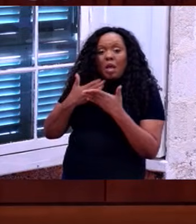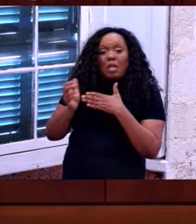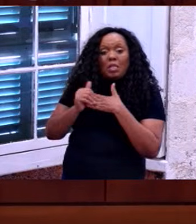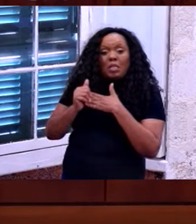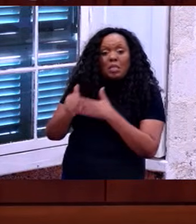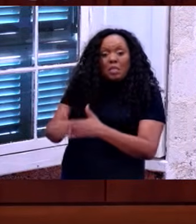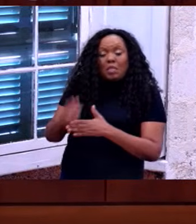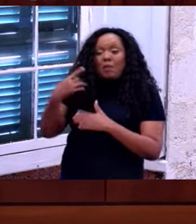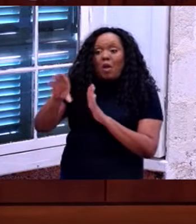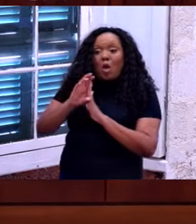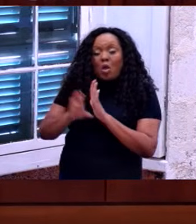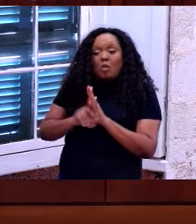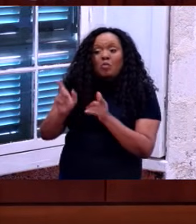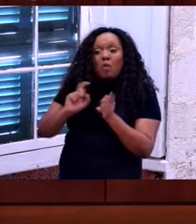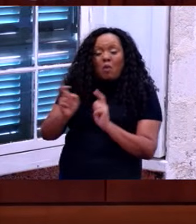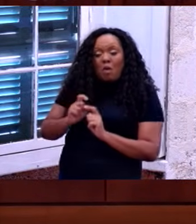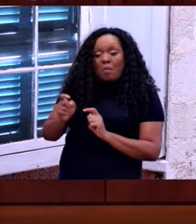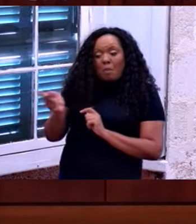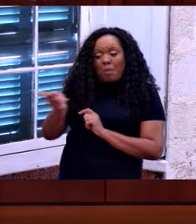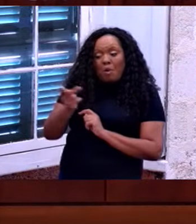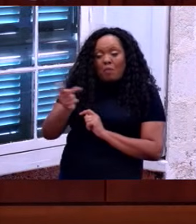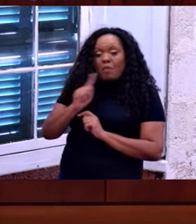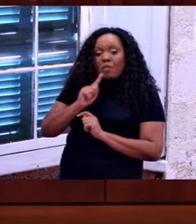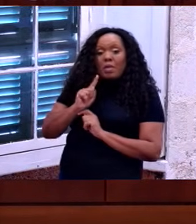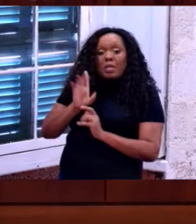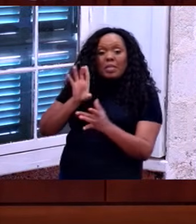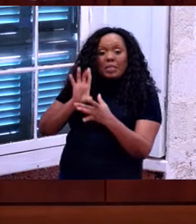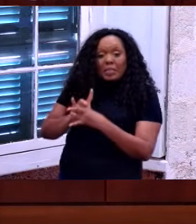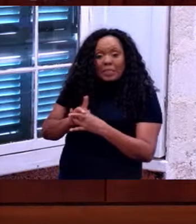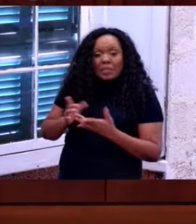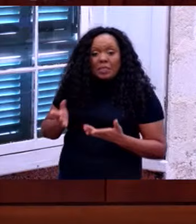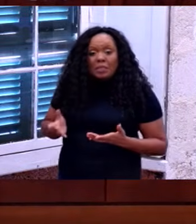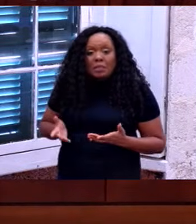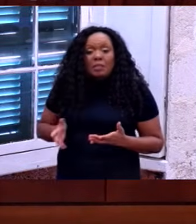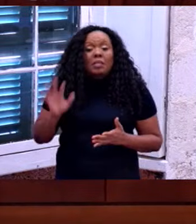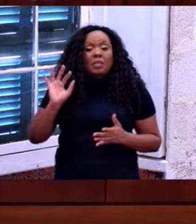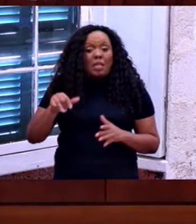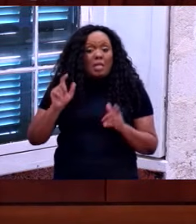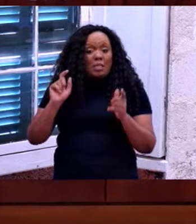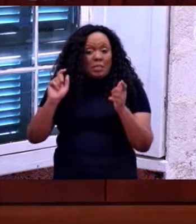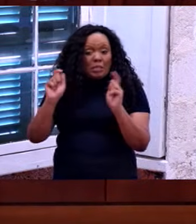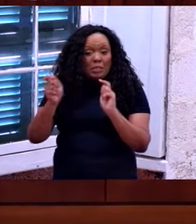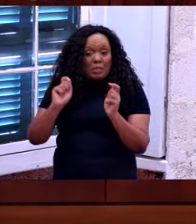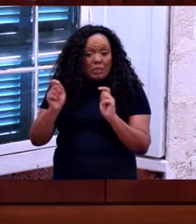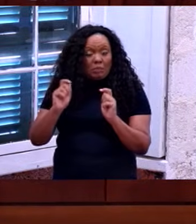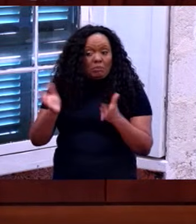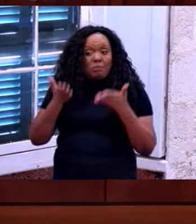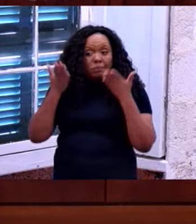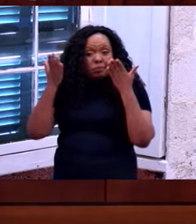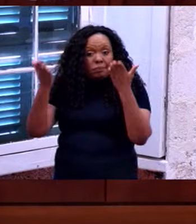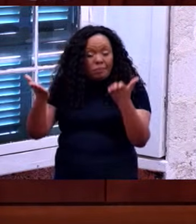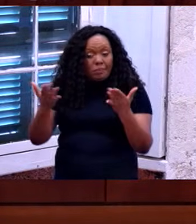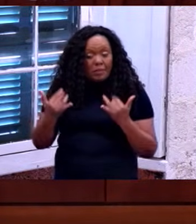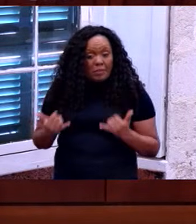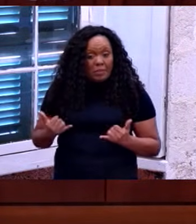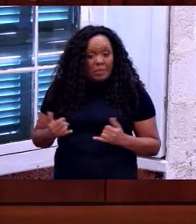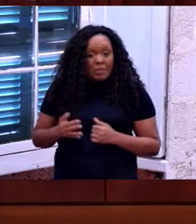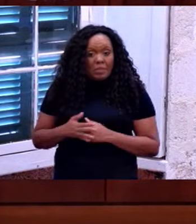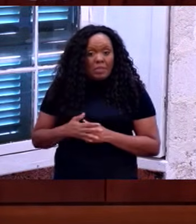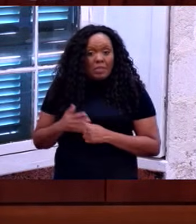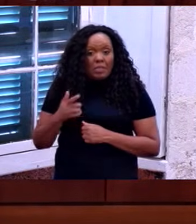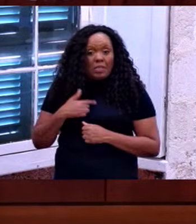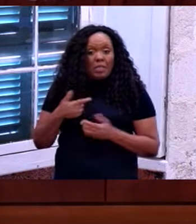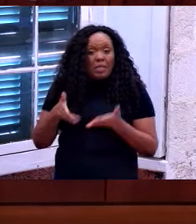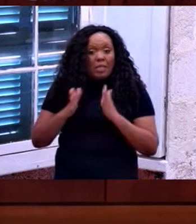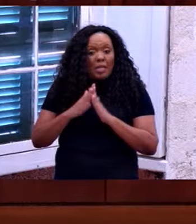to the Constitutional Reform Commission. So, Mr. President, these are the amendments that have been brought to the Honorable Chamber, and I beg to move that this